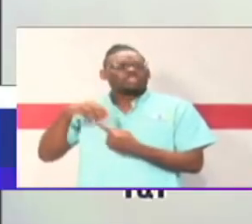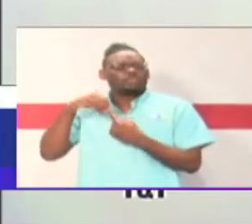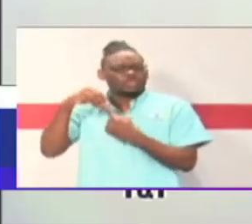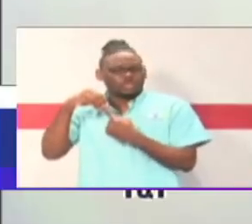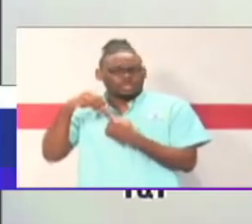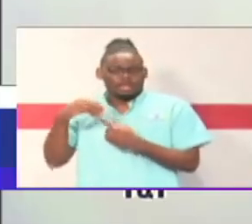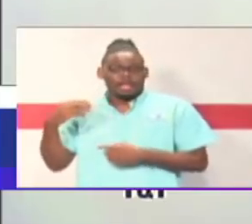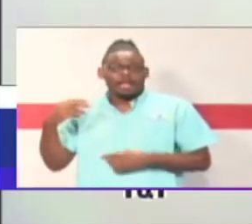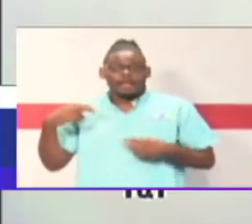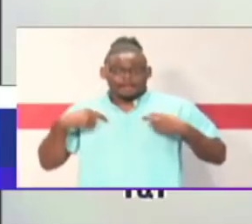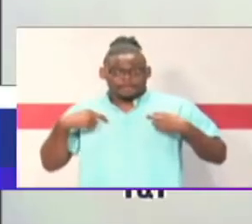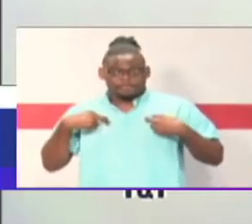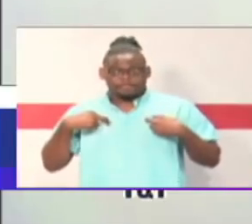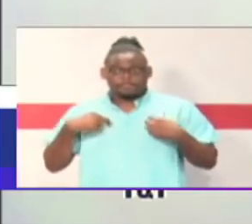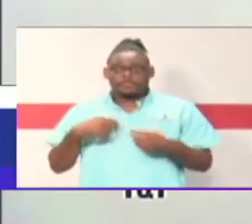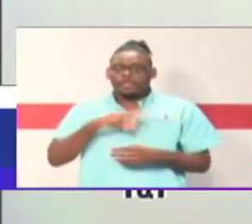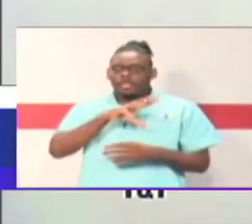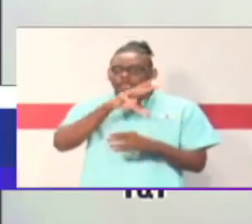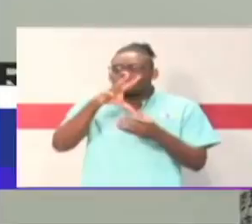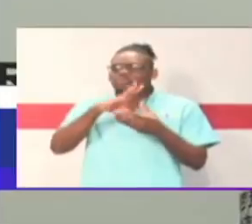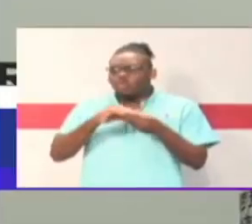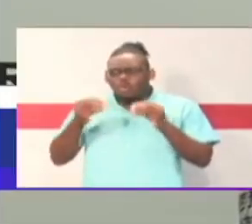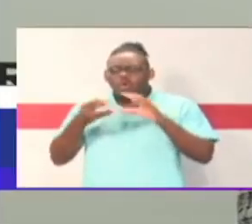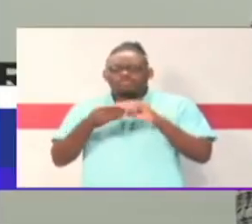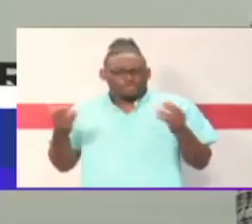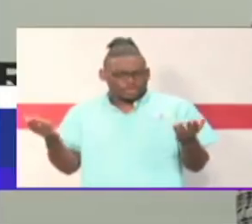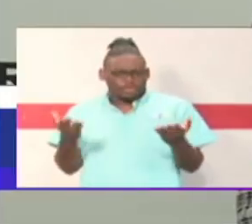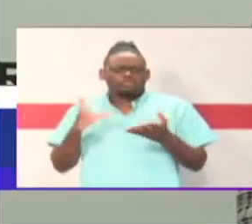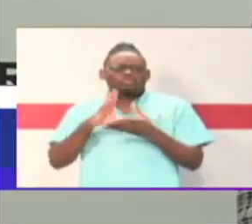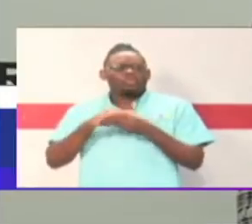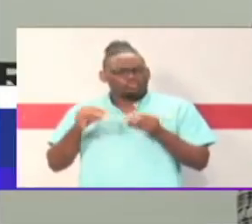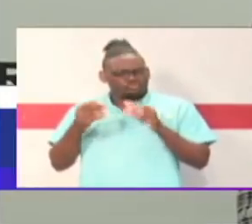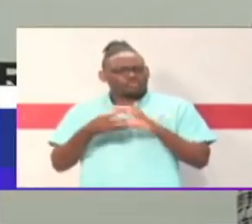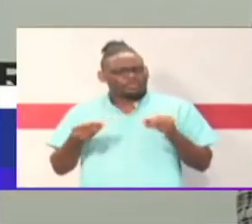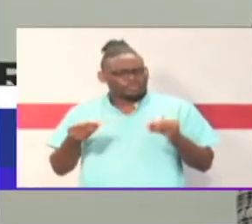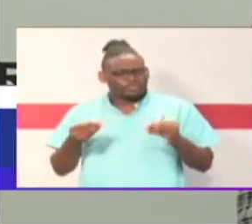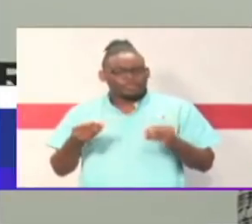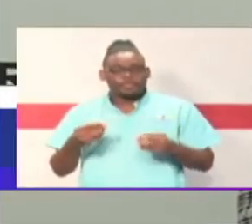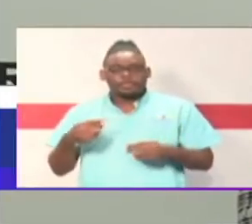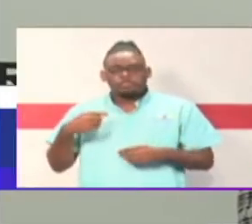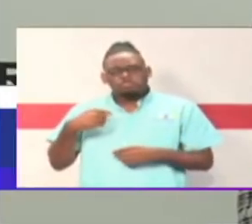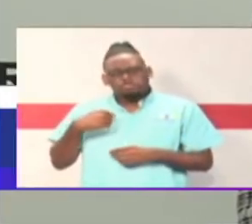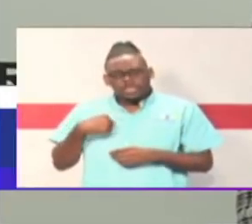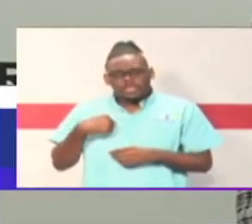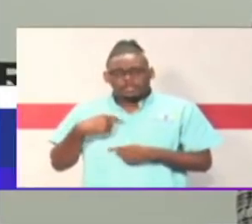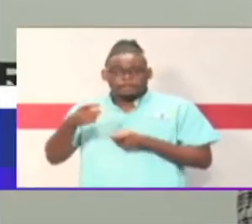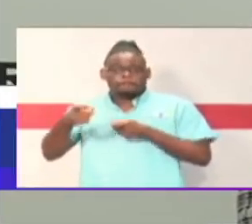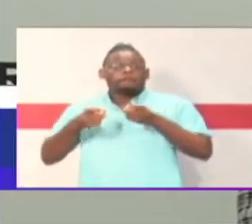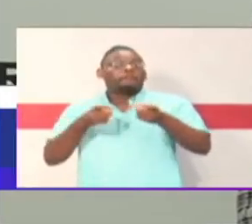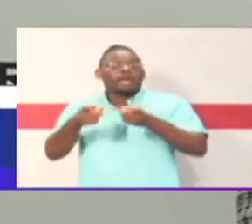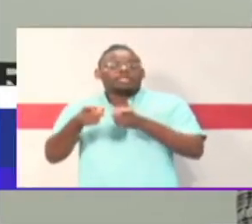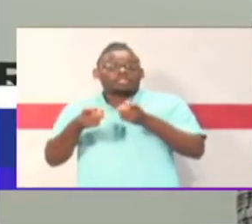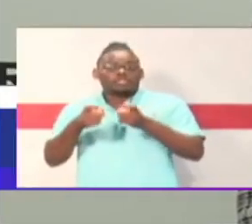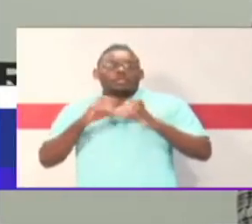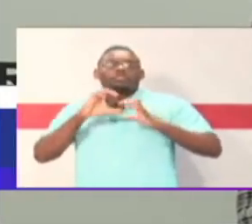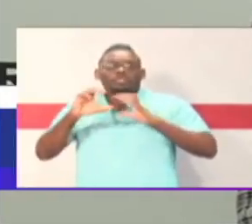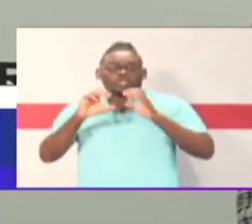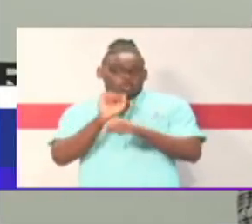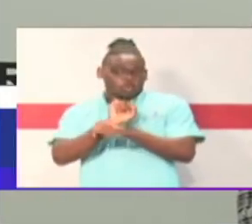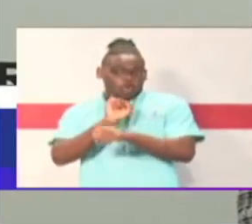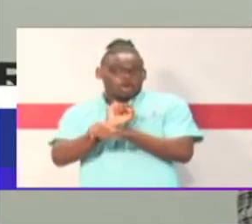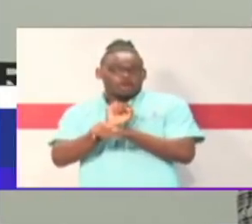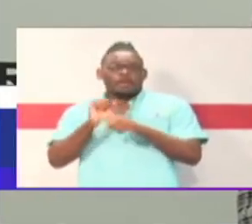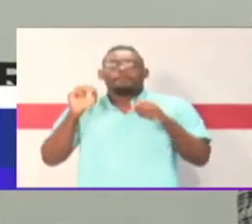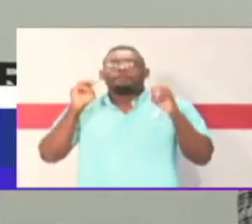for us here this morning. I am Candice Alcantara, Manager Corporate Communication at the Ministry of Health, your